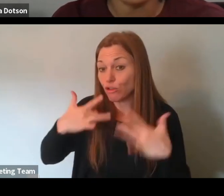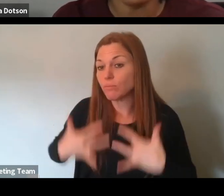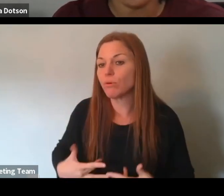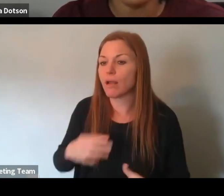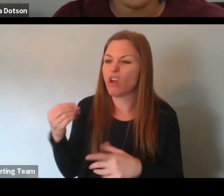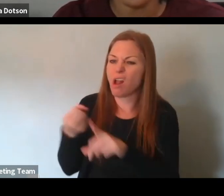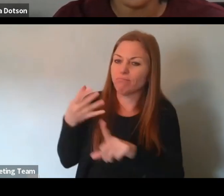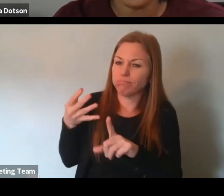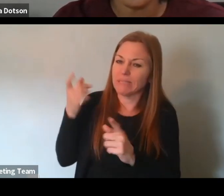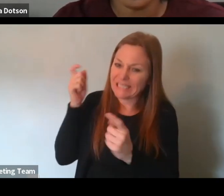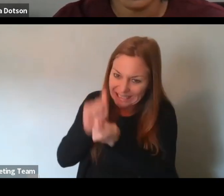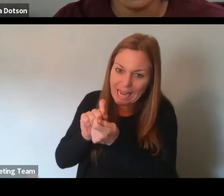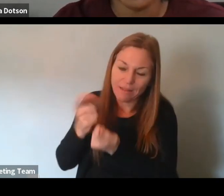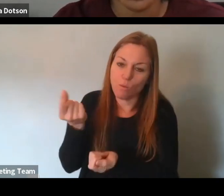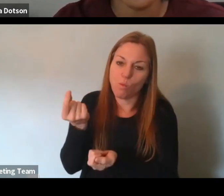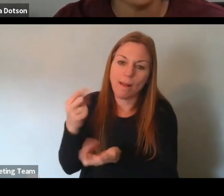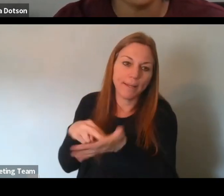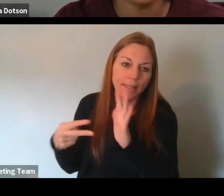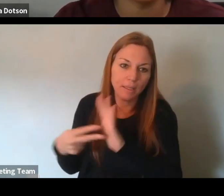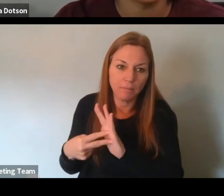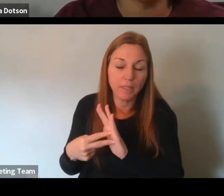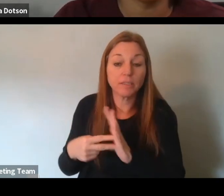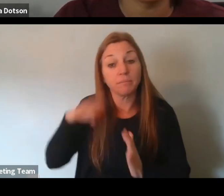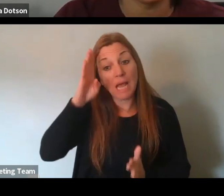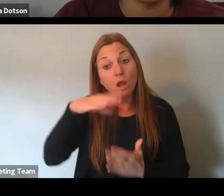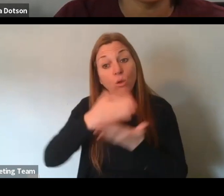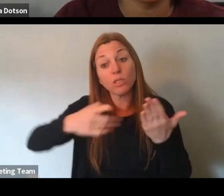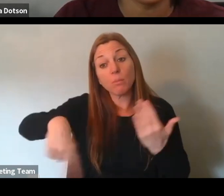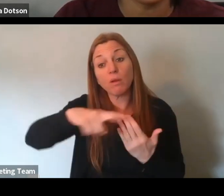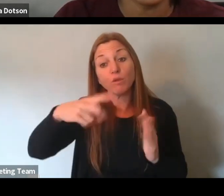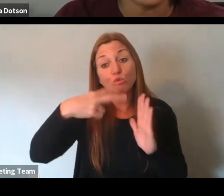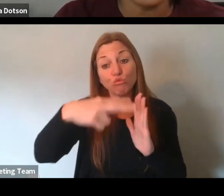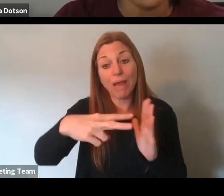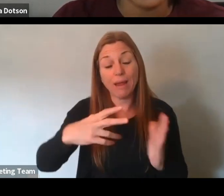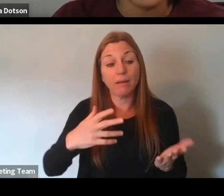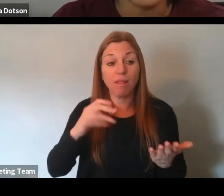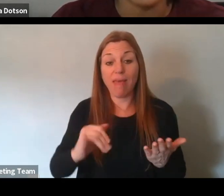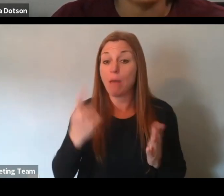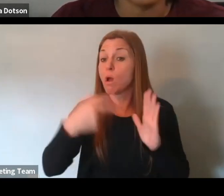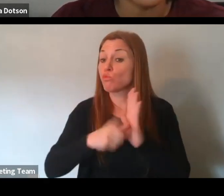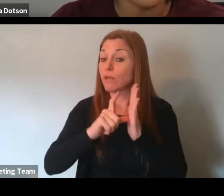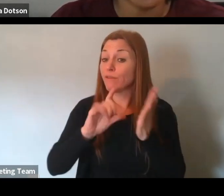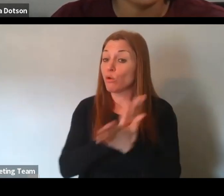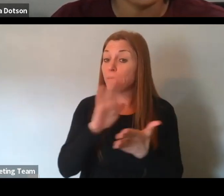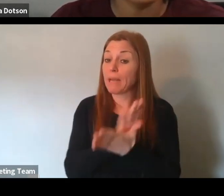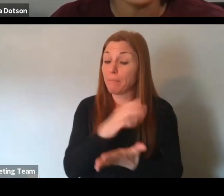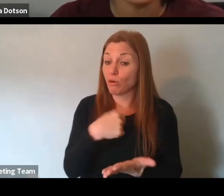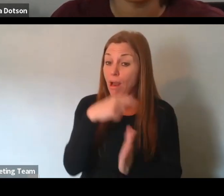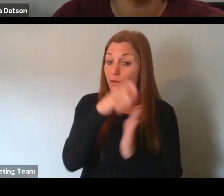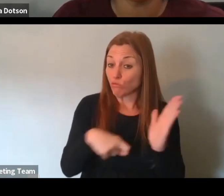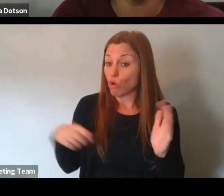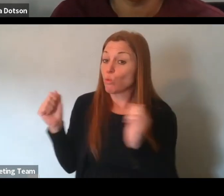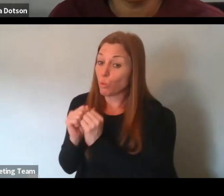the review paper that I wrote with my graduate student. I give her the credit for doing most of the work on that.